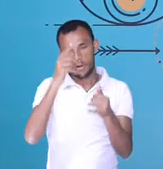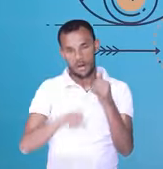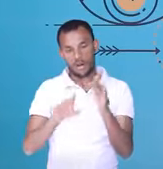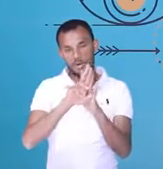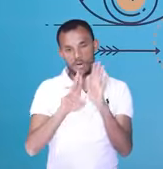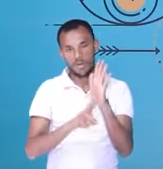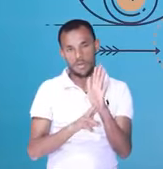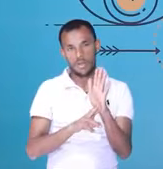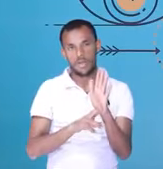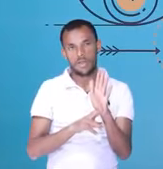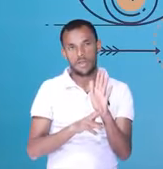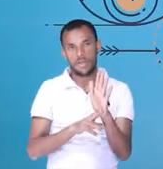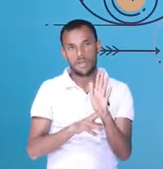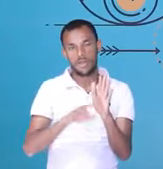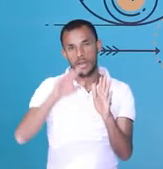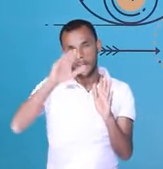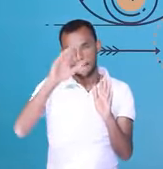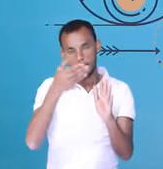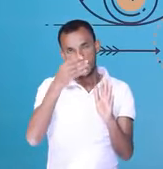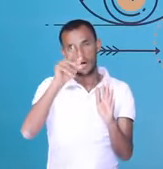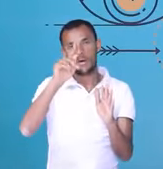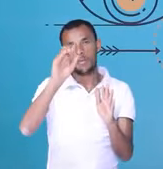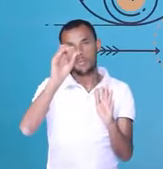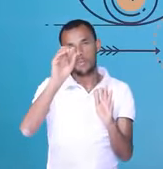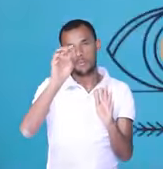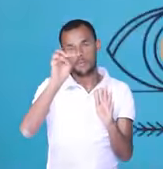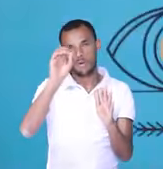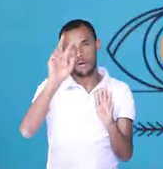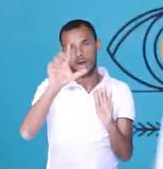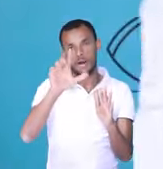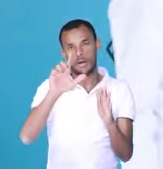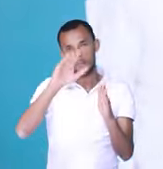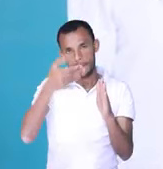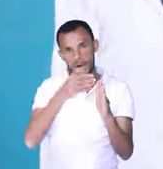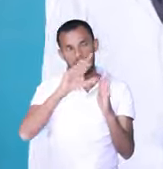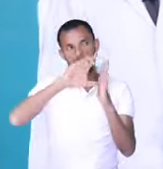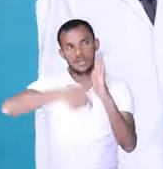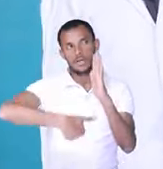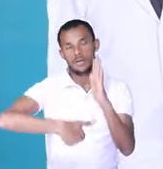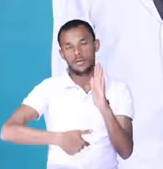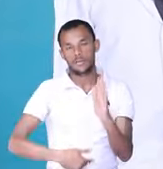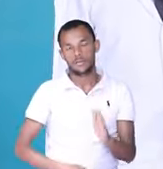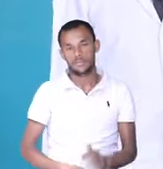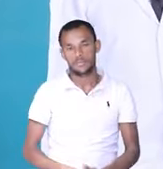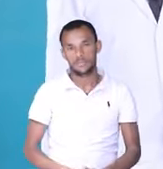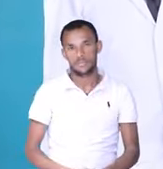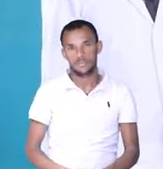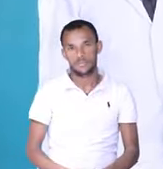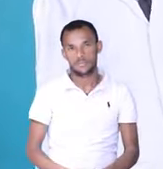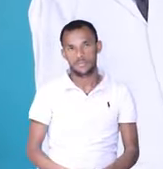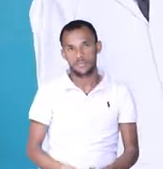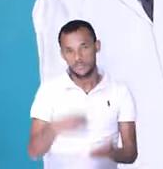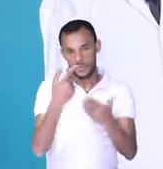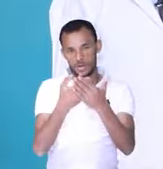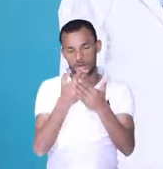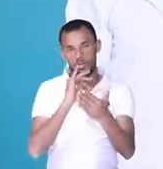unit? Per molarity per second. Per molarity per second.